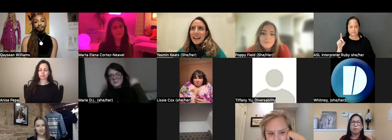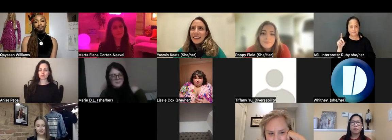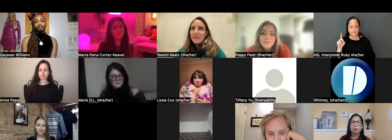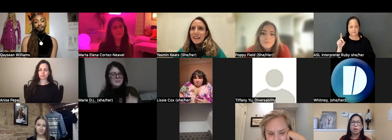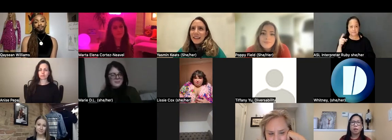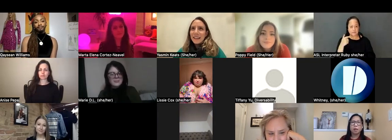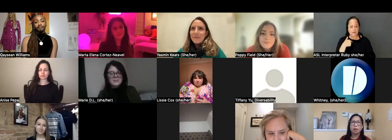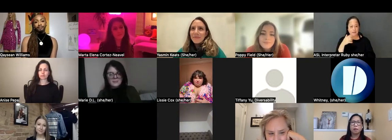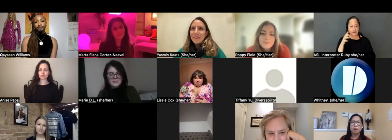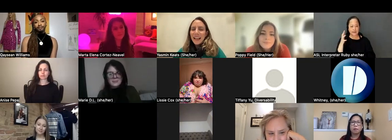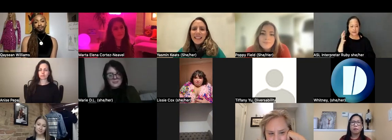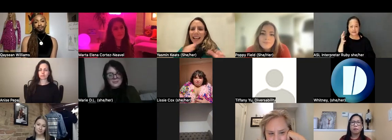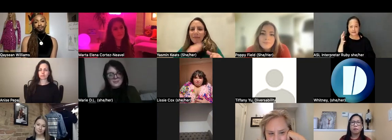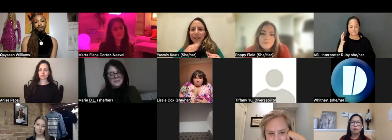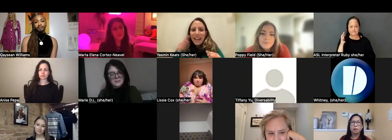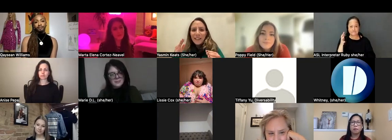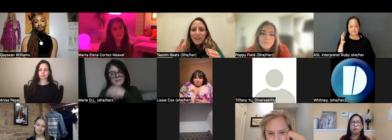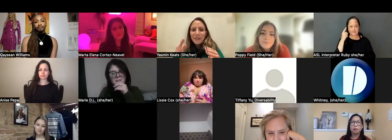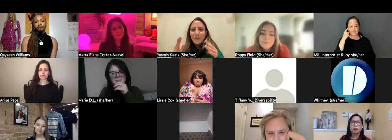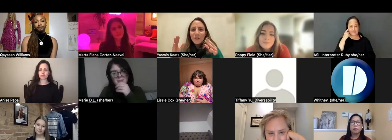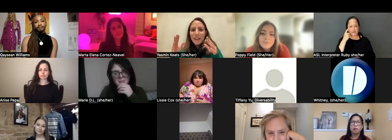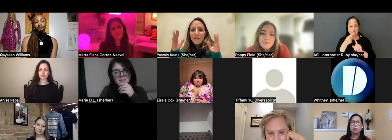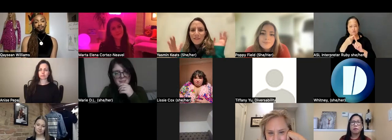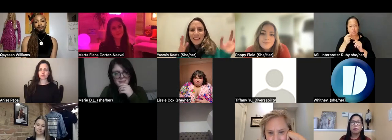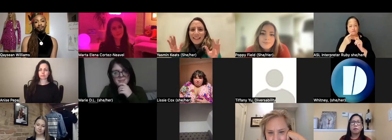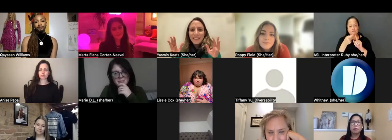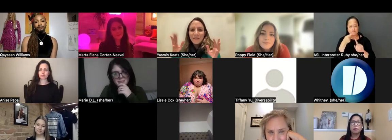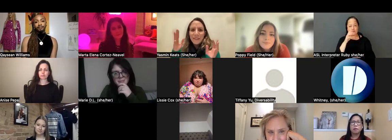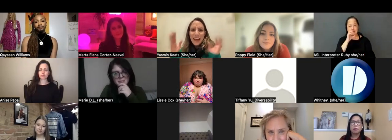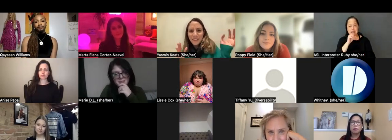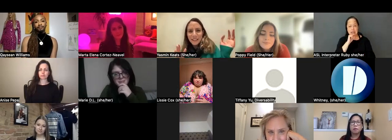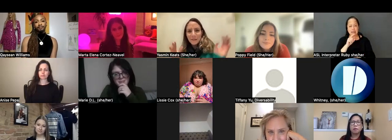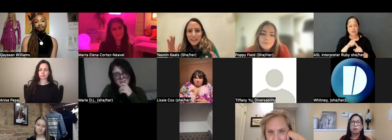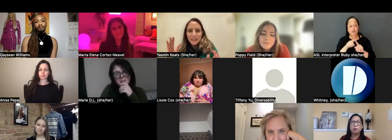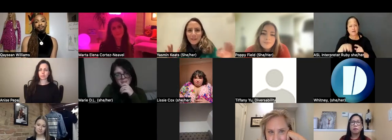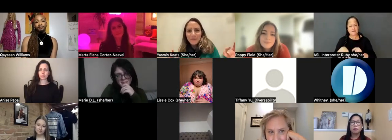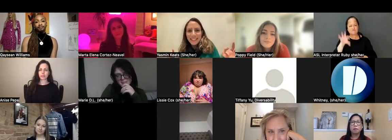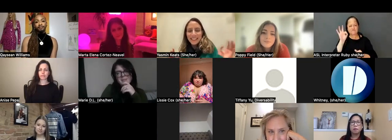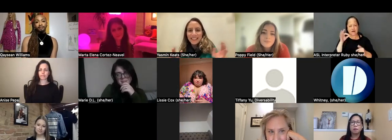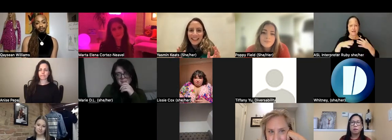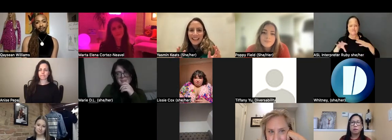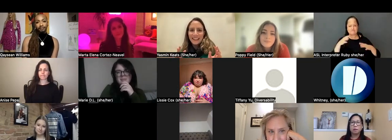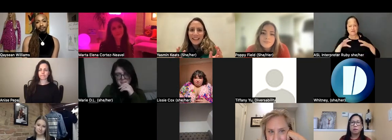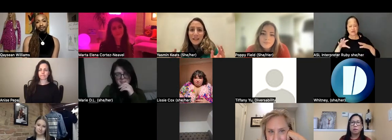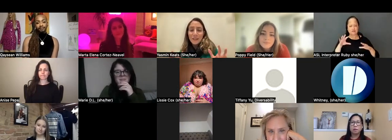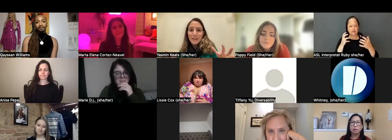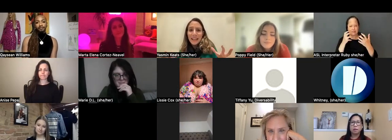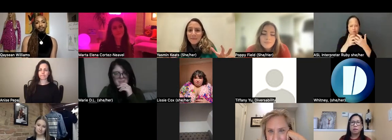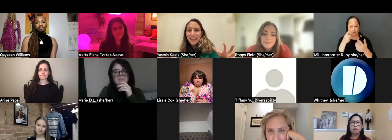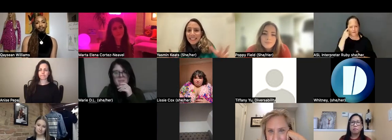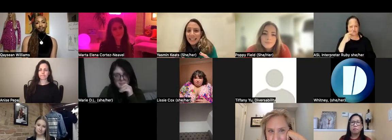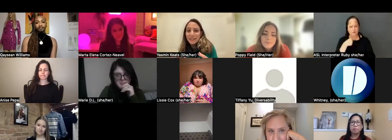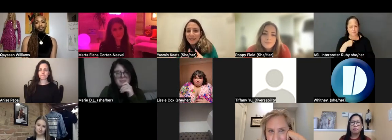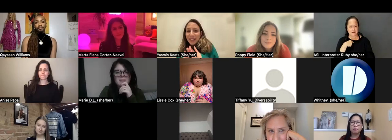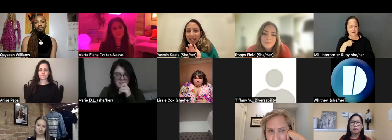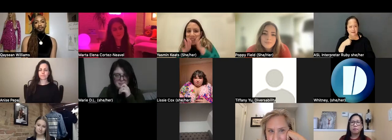I kind of, I think it came with age, but it was also trying to find fashion that worked for me, the style. Do I make